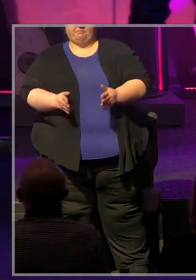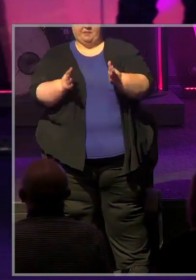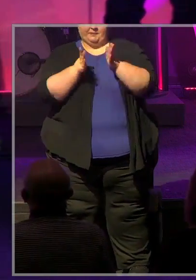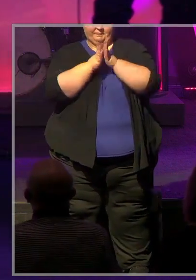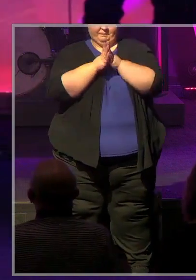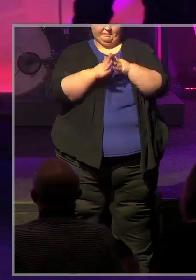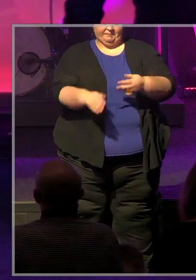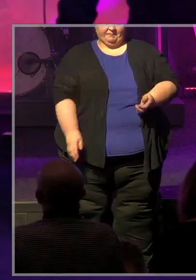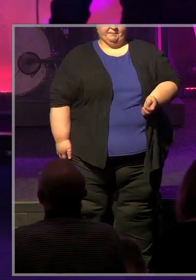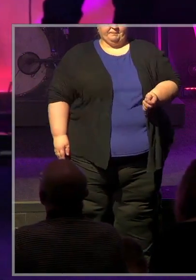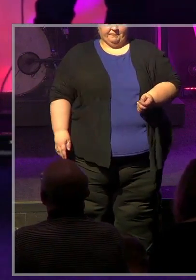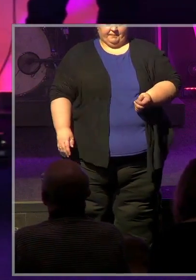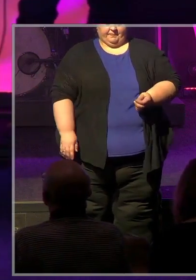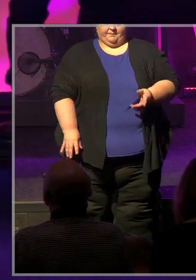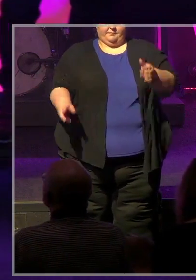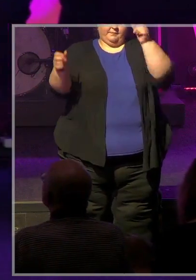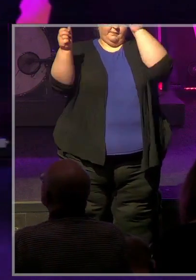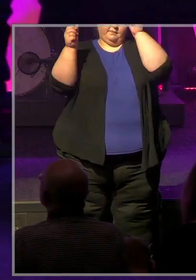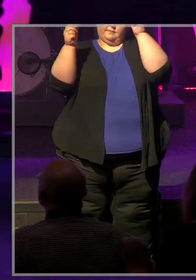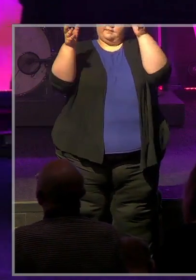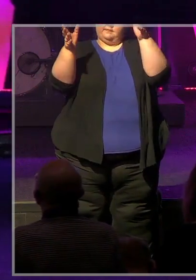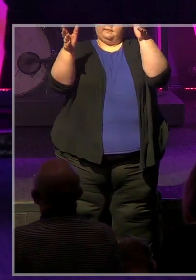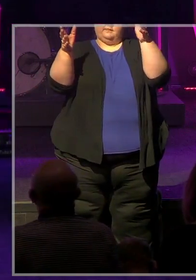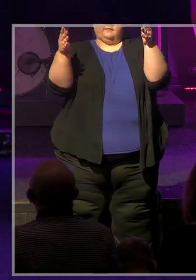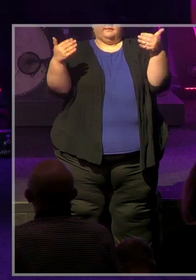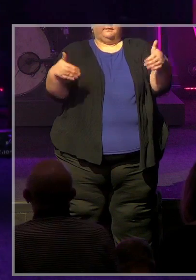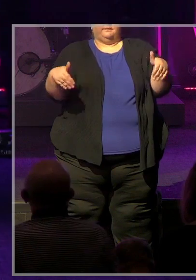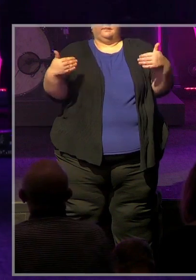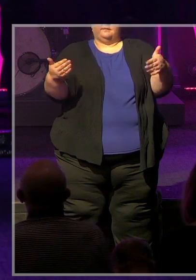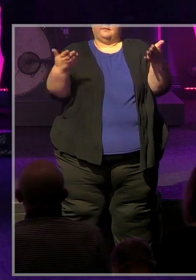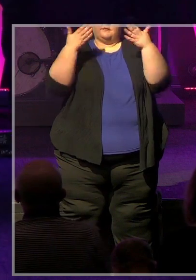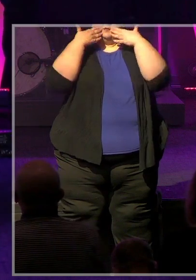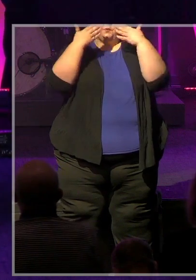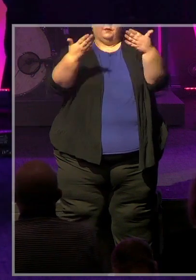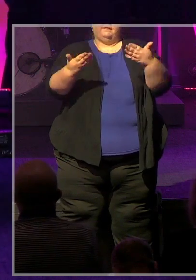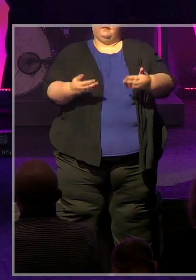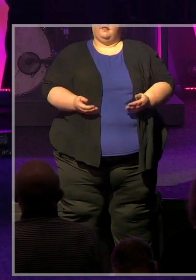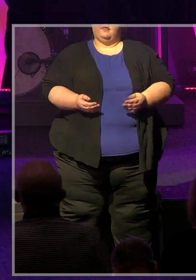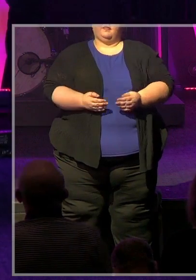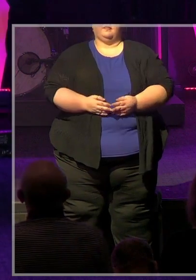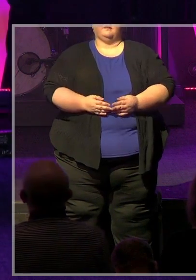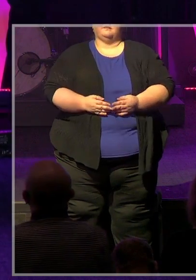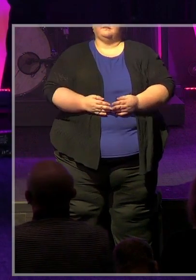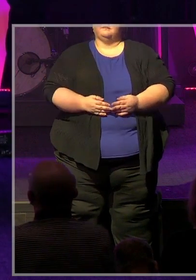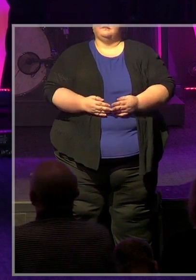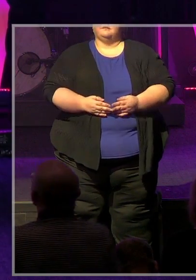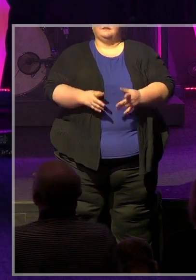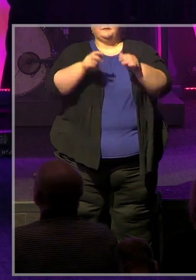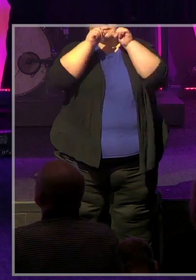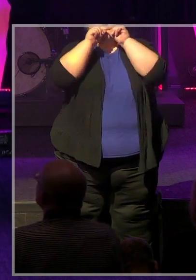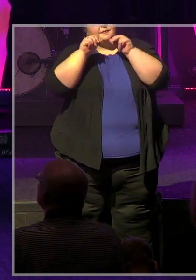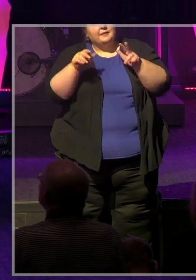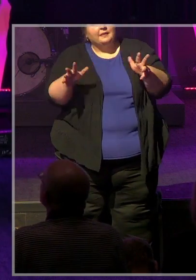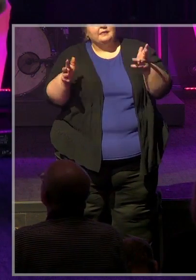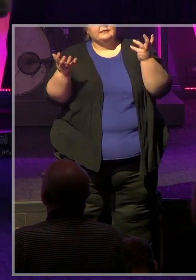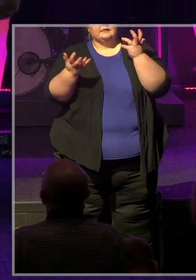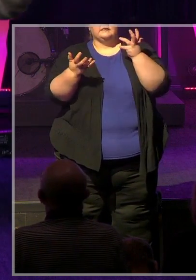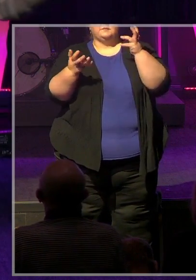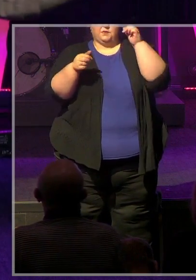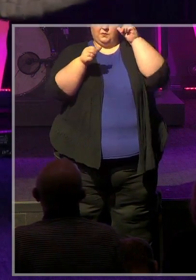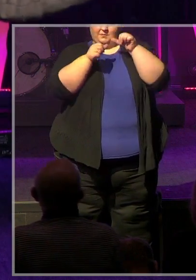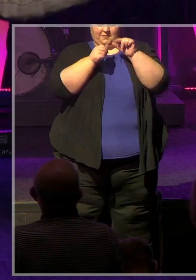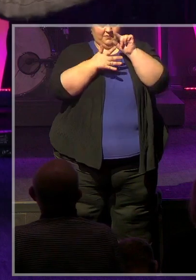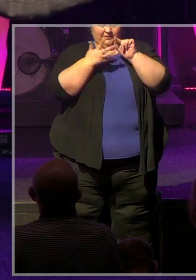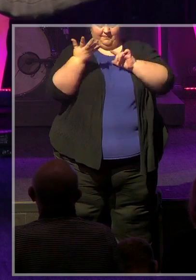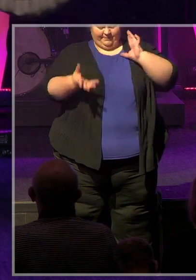me? Father, I am so grateful that you have blessed us, but Lord, we remember that all